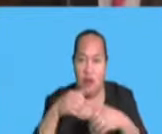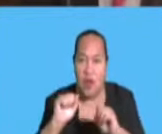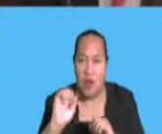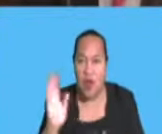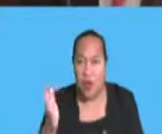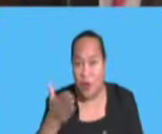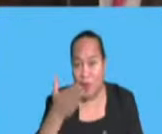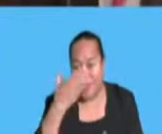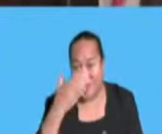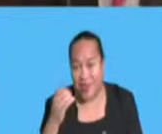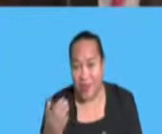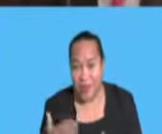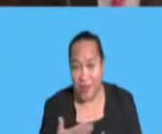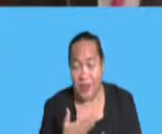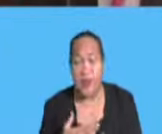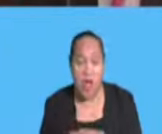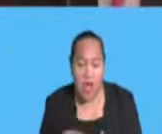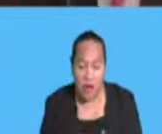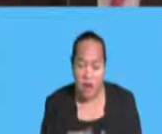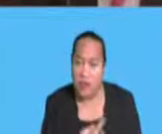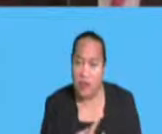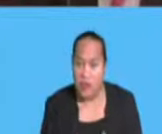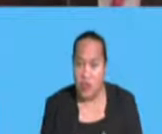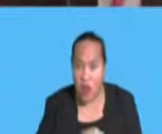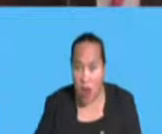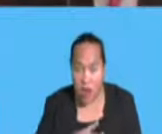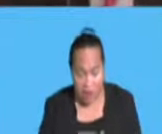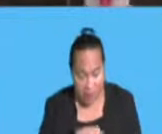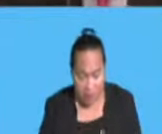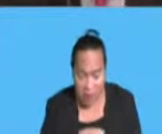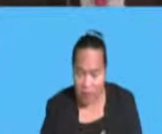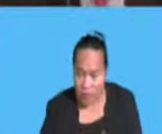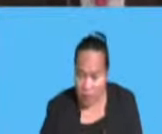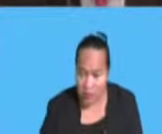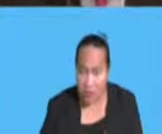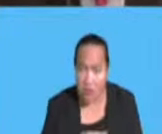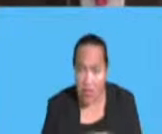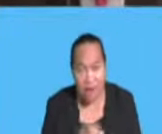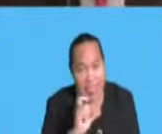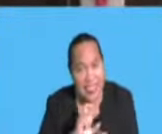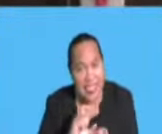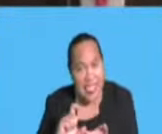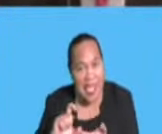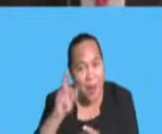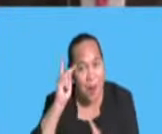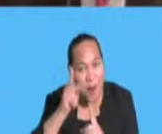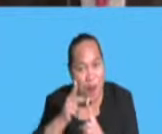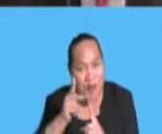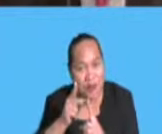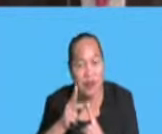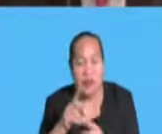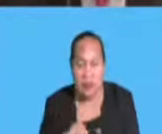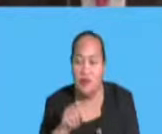outcomes. Every dollar allocated is allocated with clear purpose and intent for its